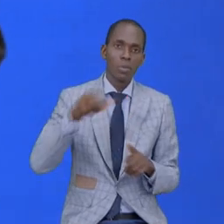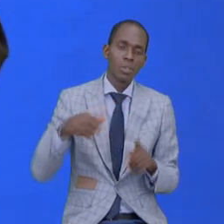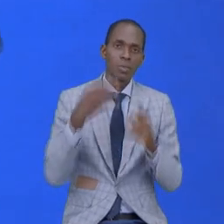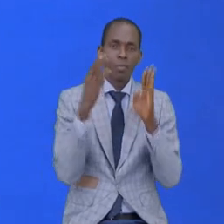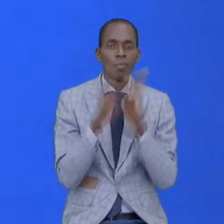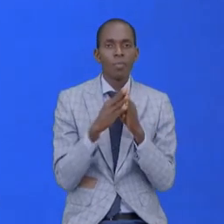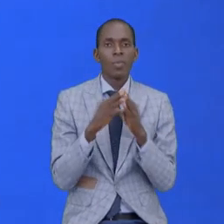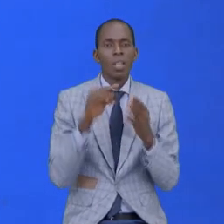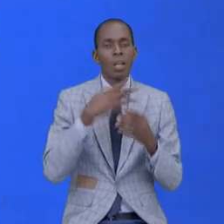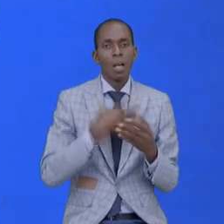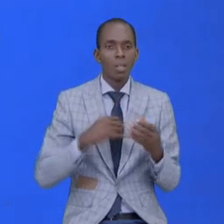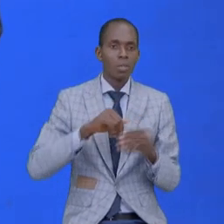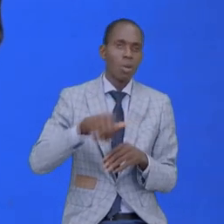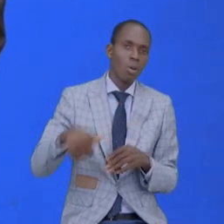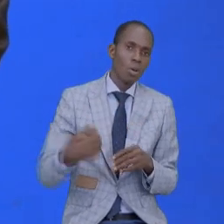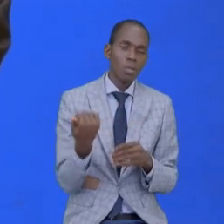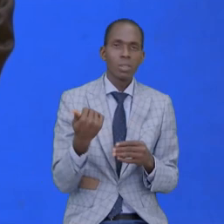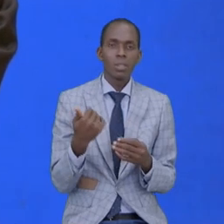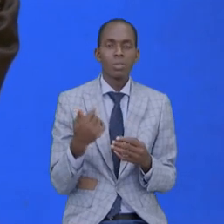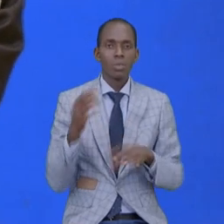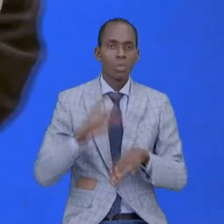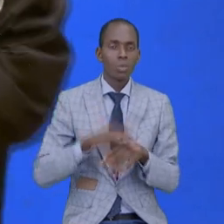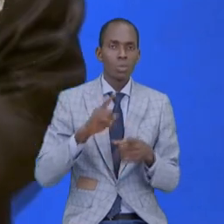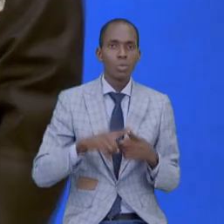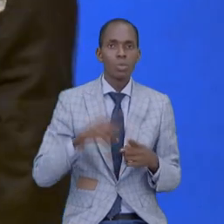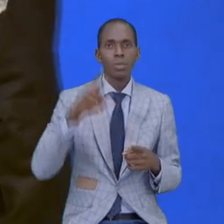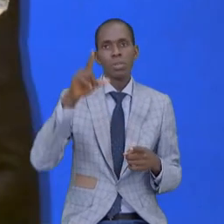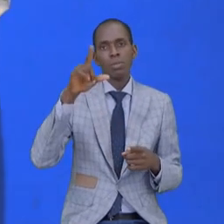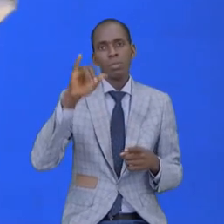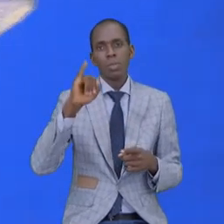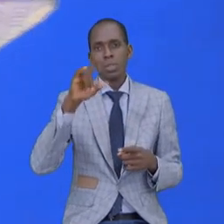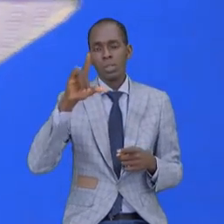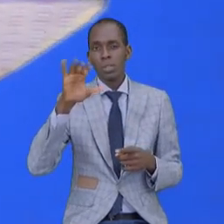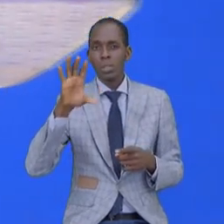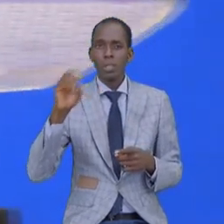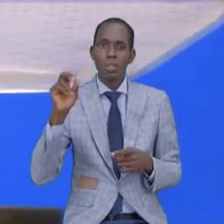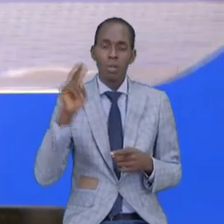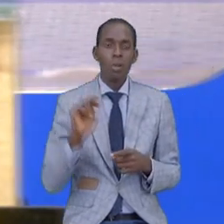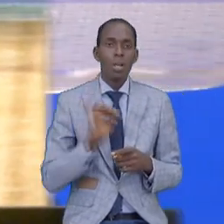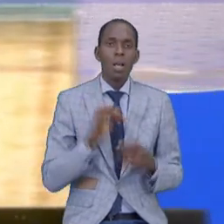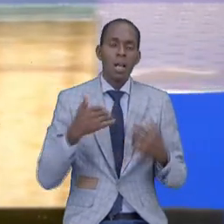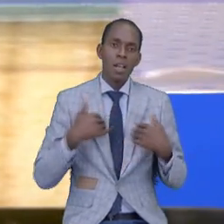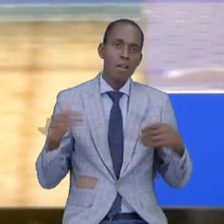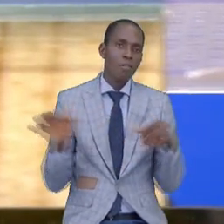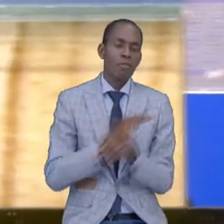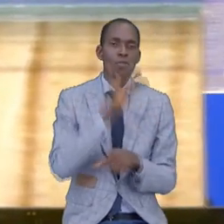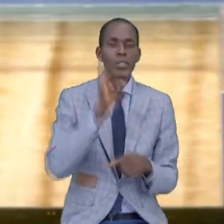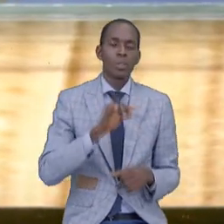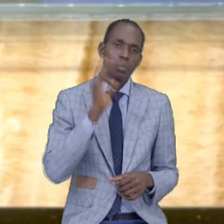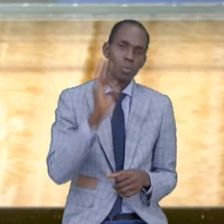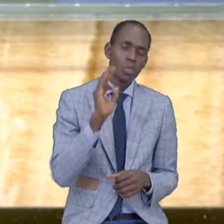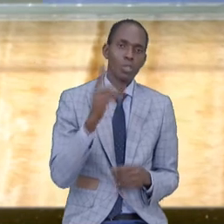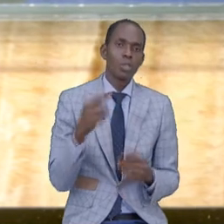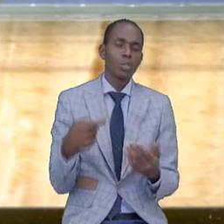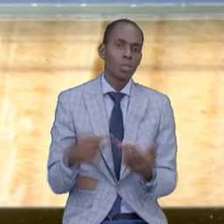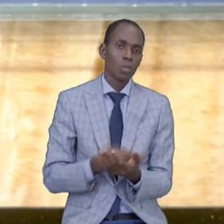and round about unto Illyricum, I have fully preached the gospel of Christ. Verse